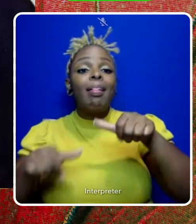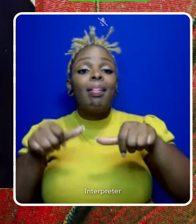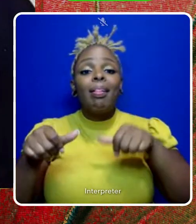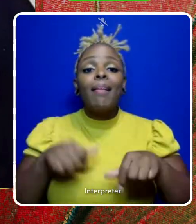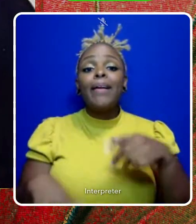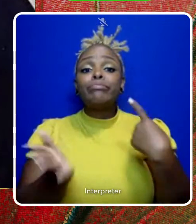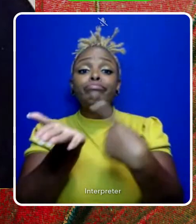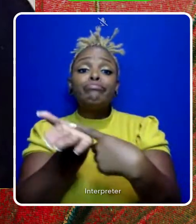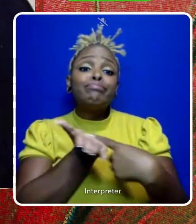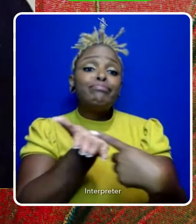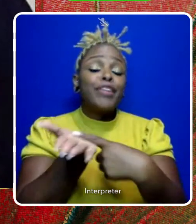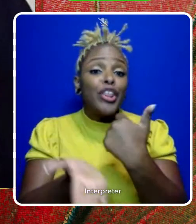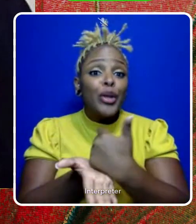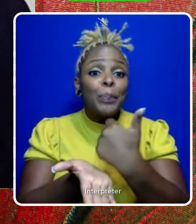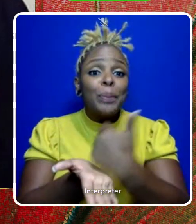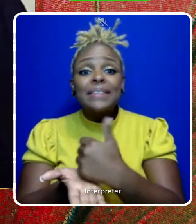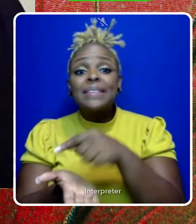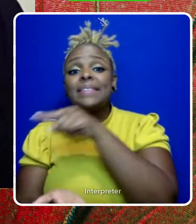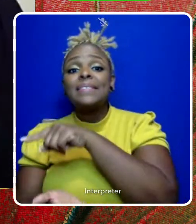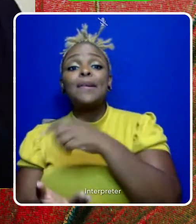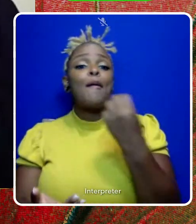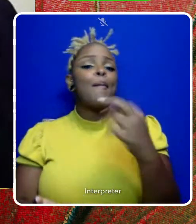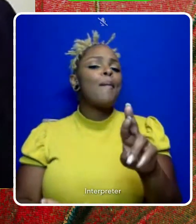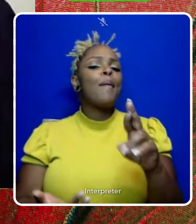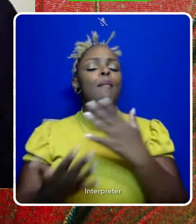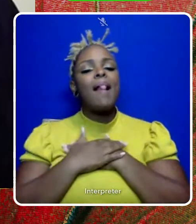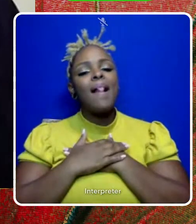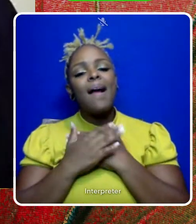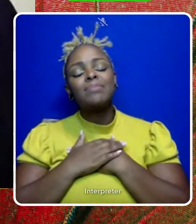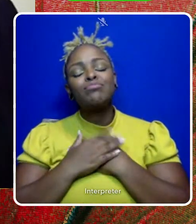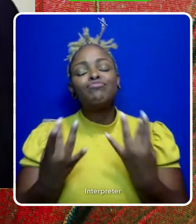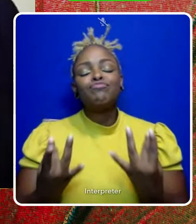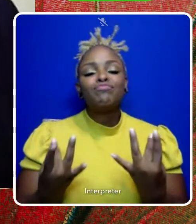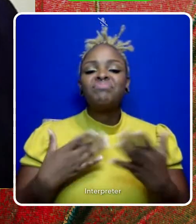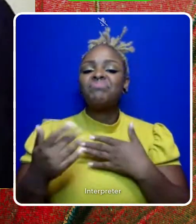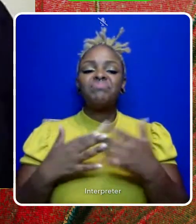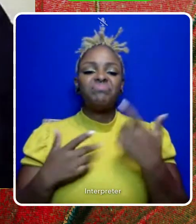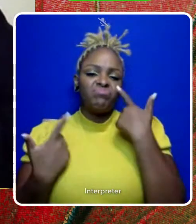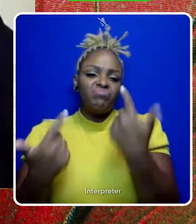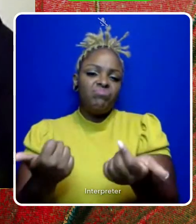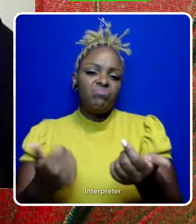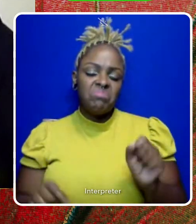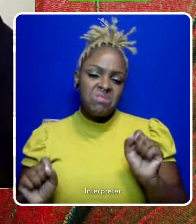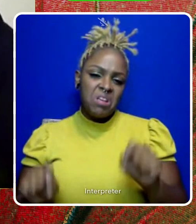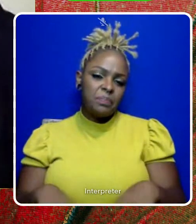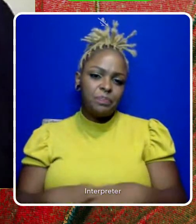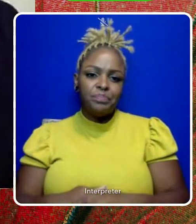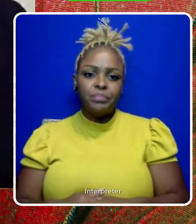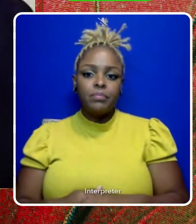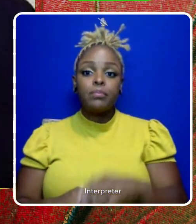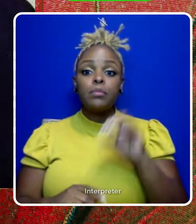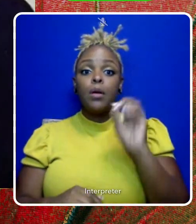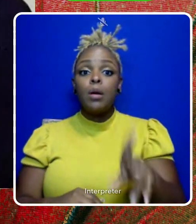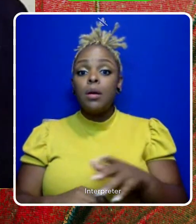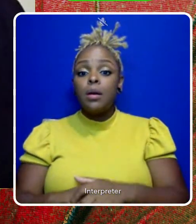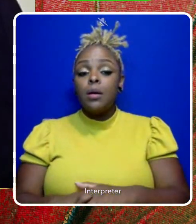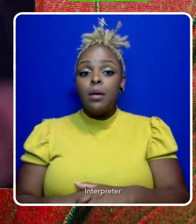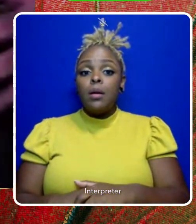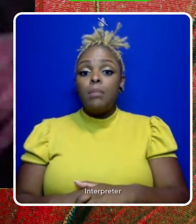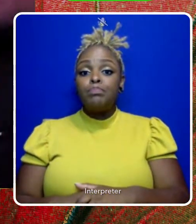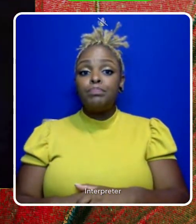how you feel in the situation, right? Nice. So before we go